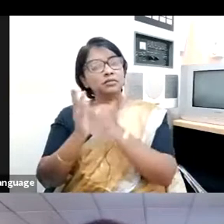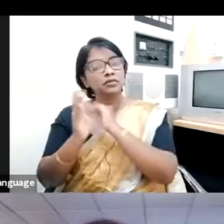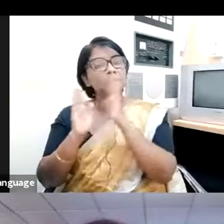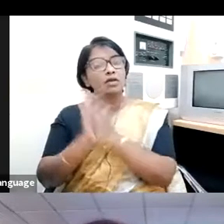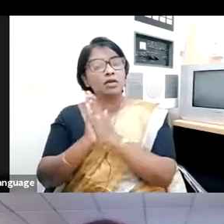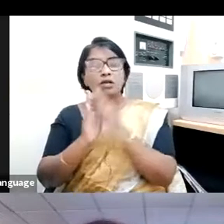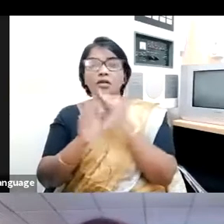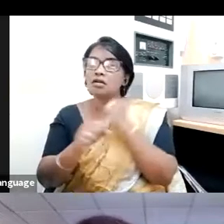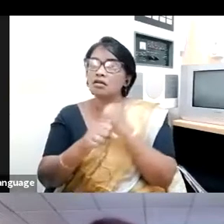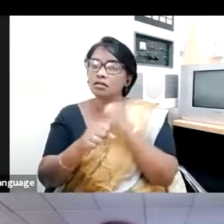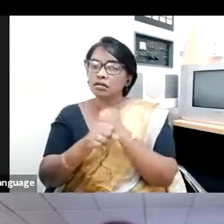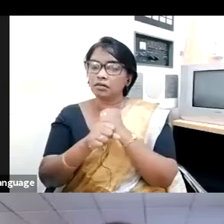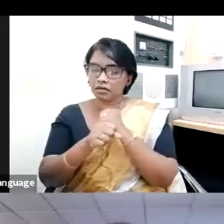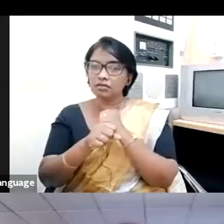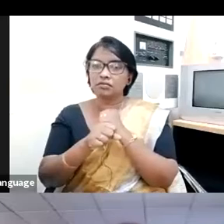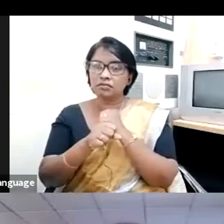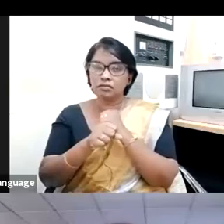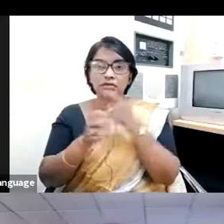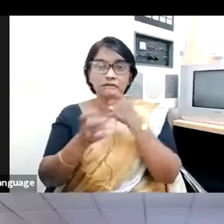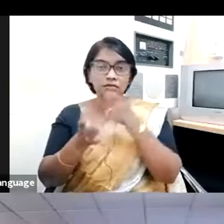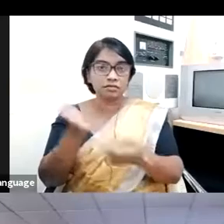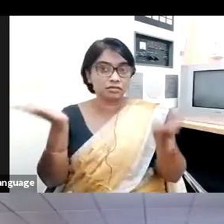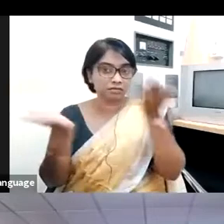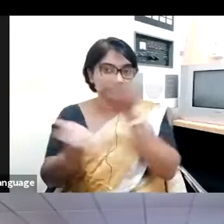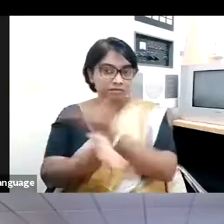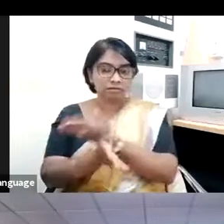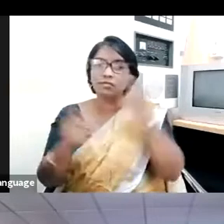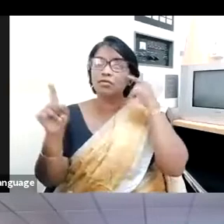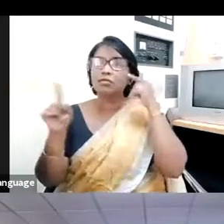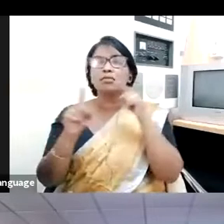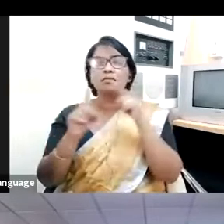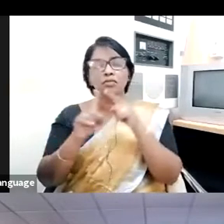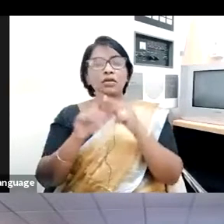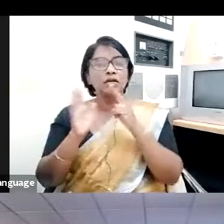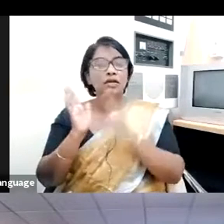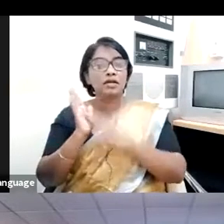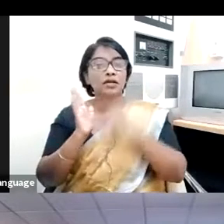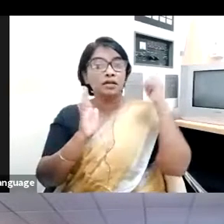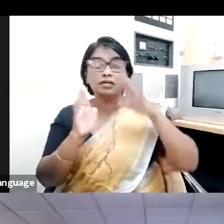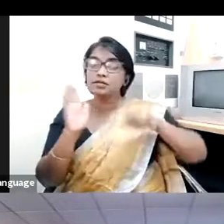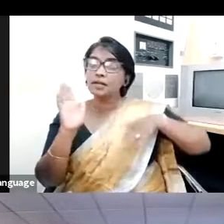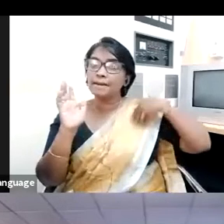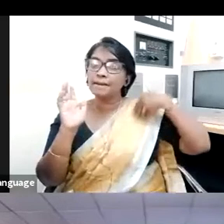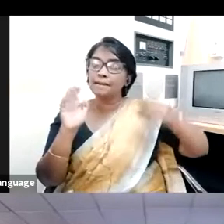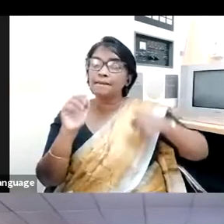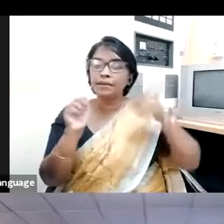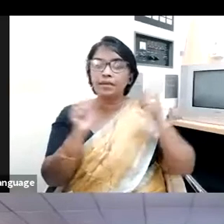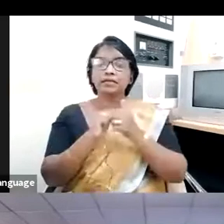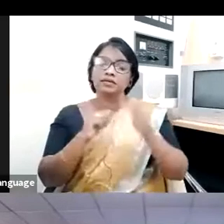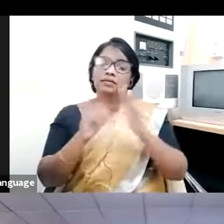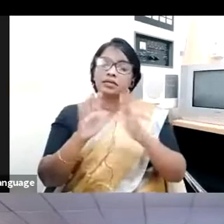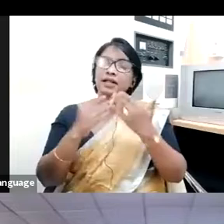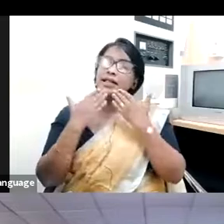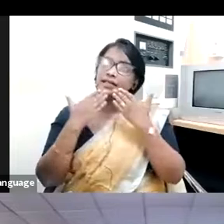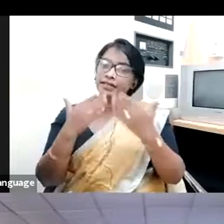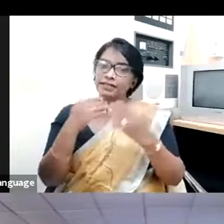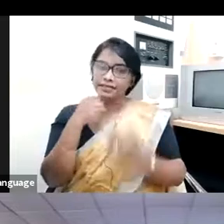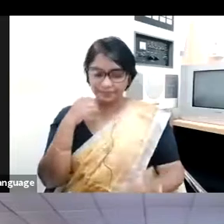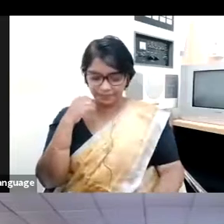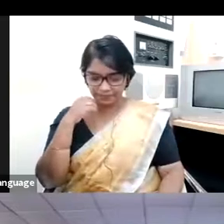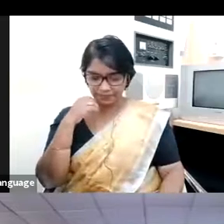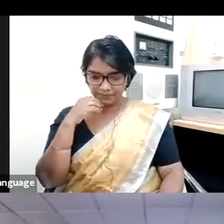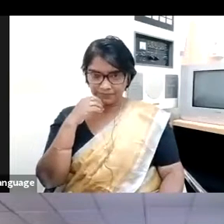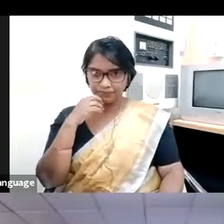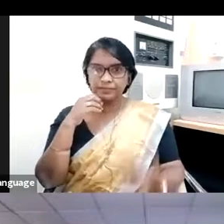a voice that works towards national priorities. Excellent. Thanks, Shirani. Big message coming to us. If you're